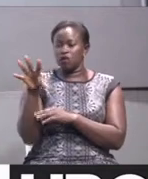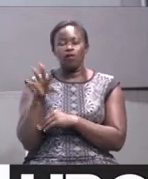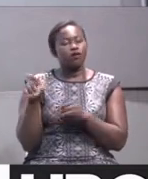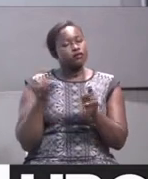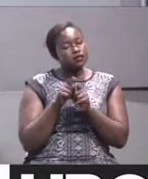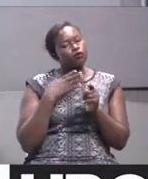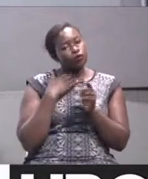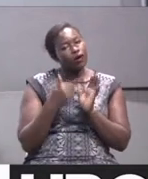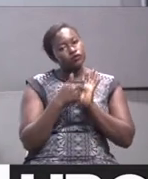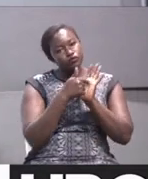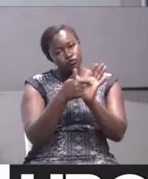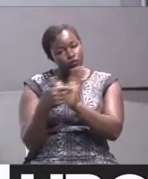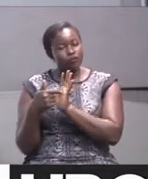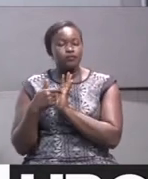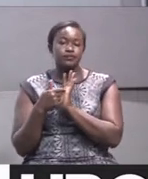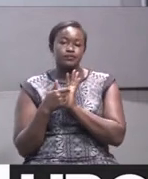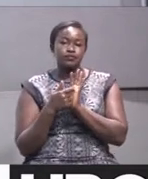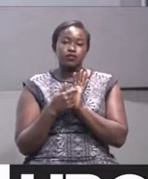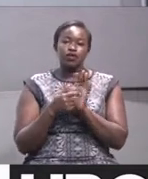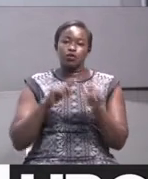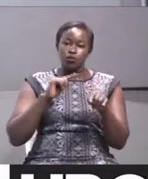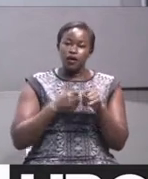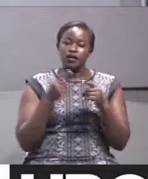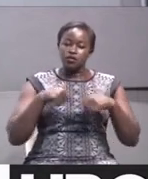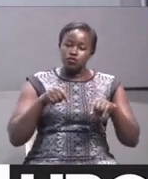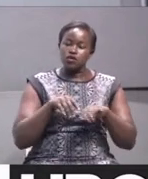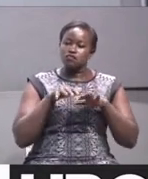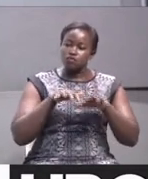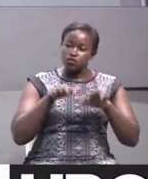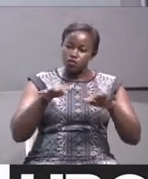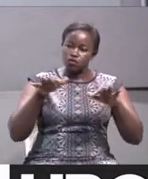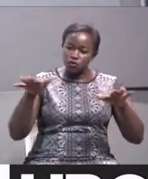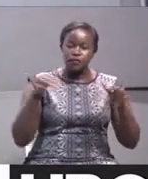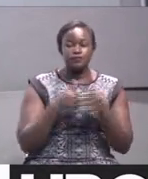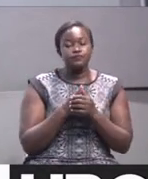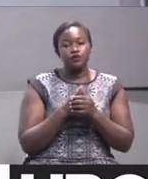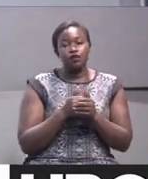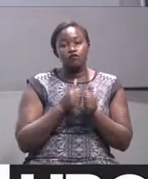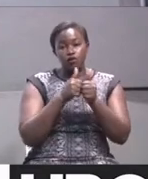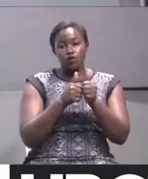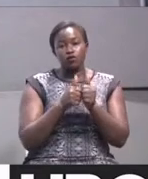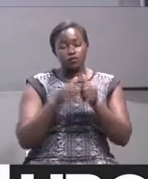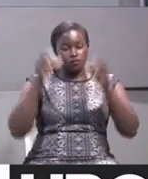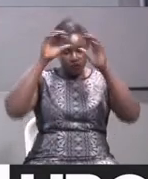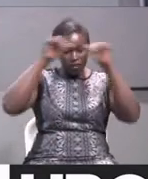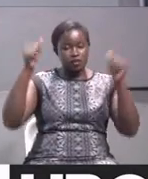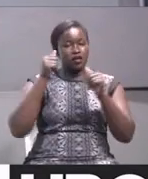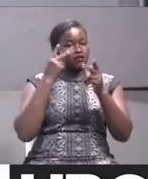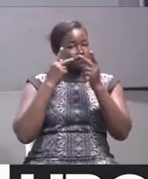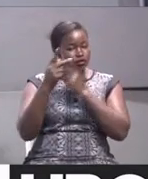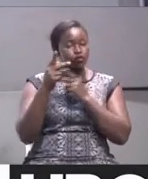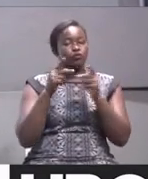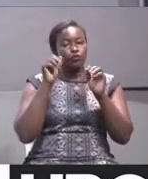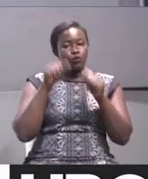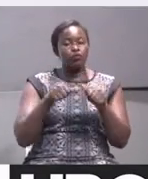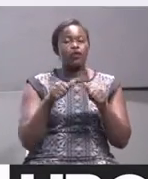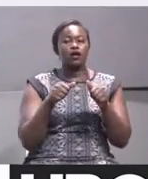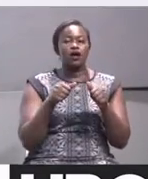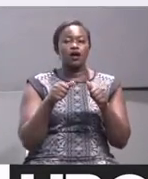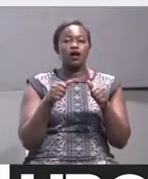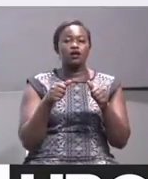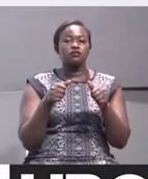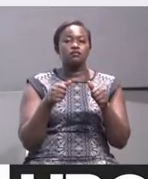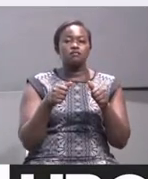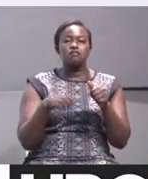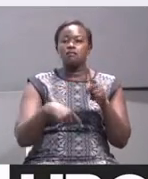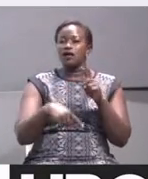demonstrate that with increased coverage, with increased irrigation, according to the president's vision, you can actually quadruple your production.